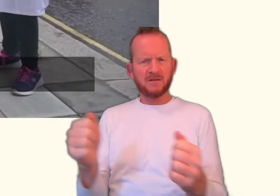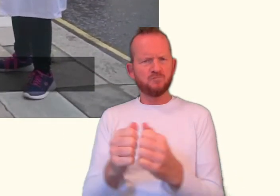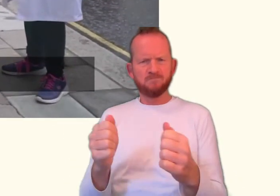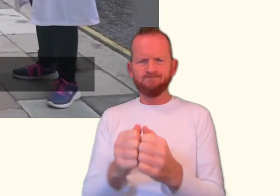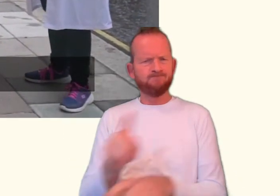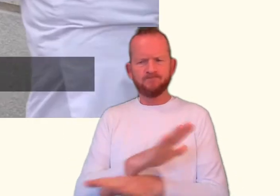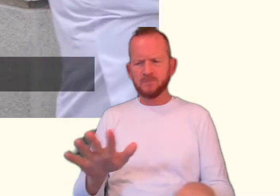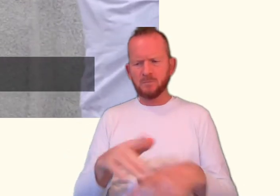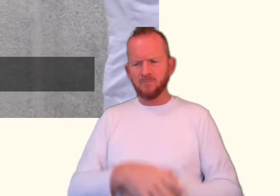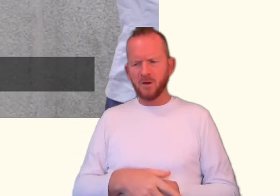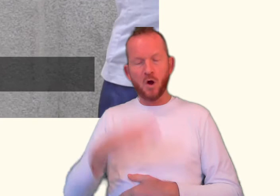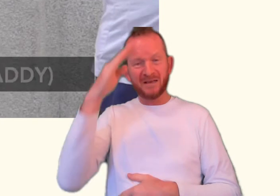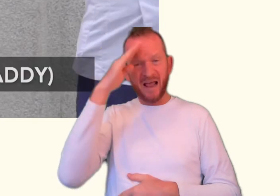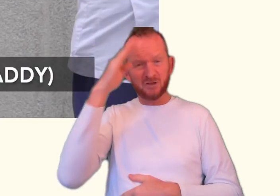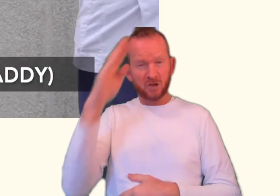and other people.